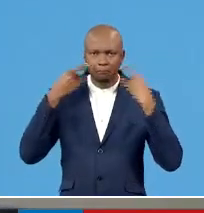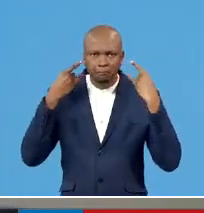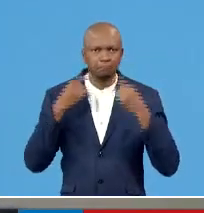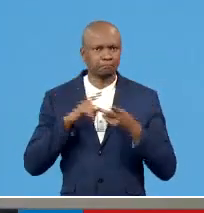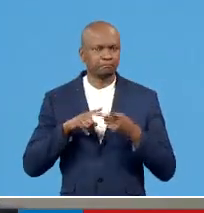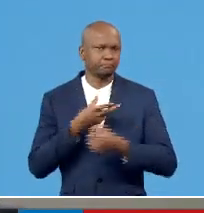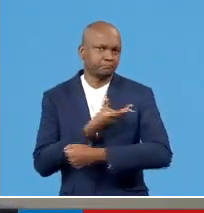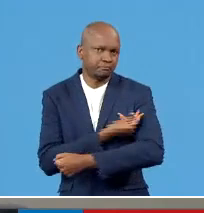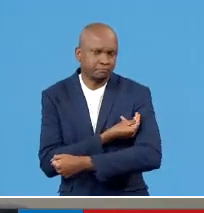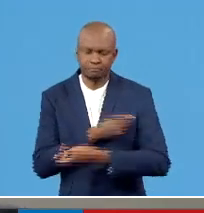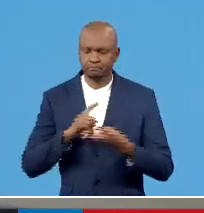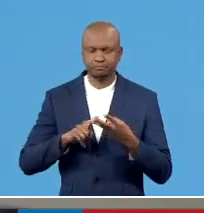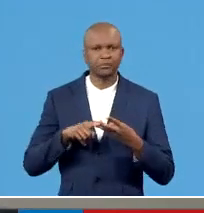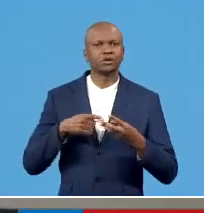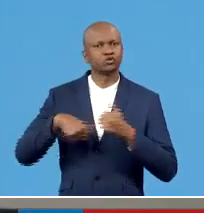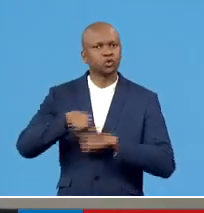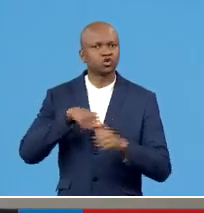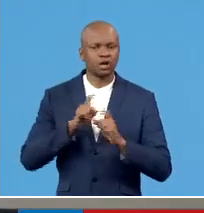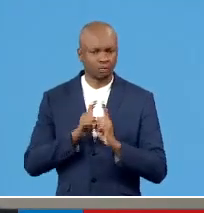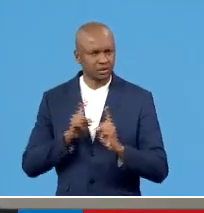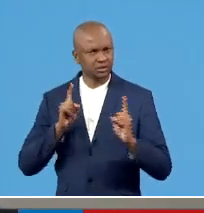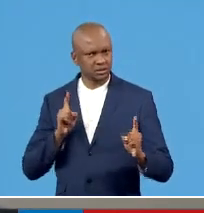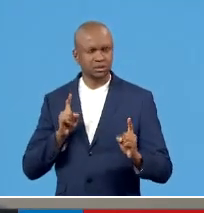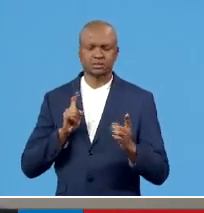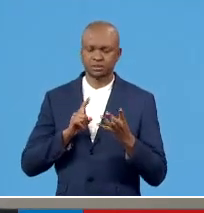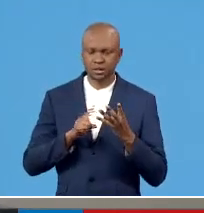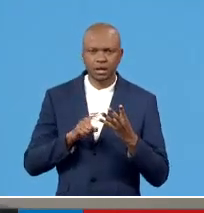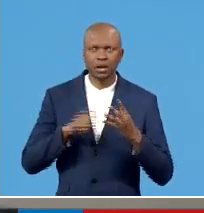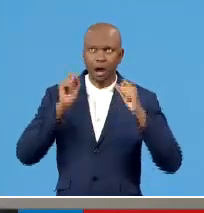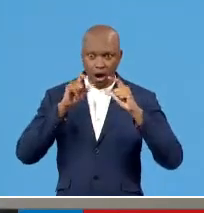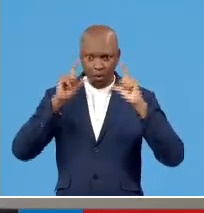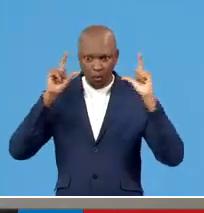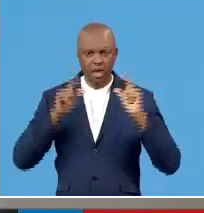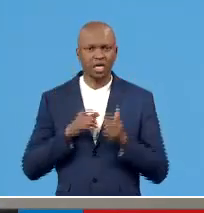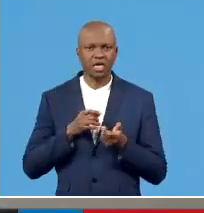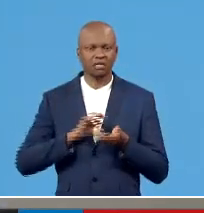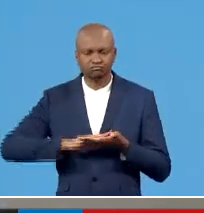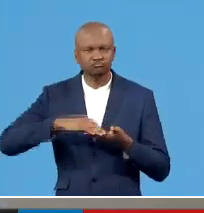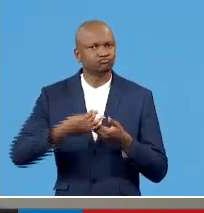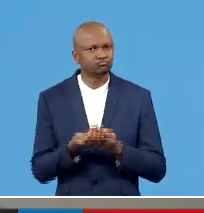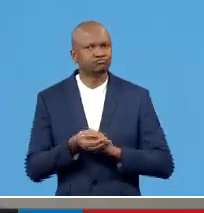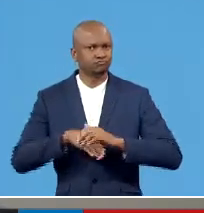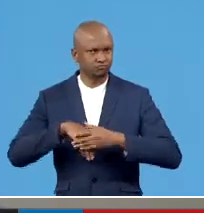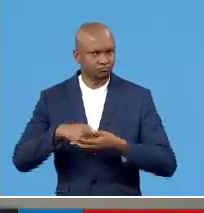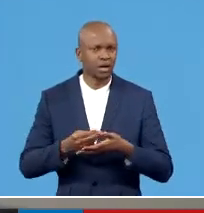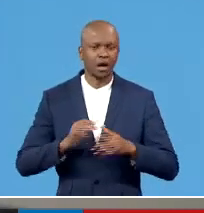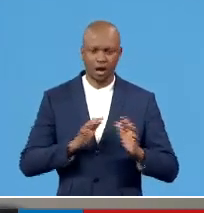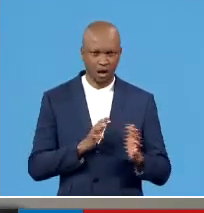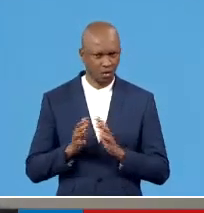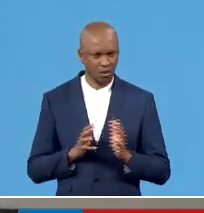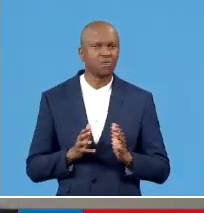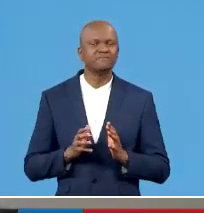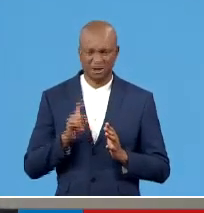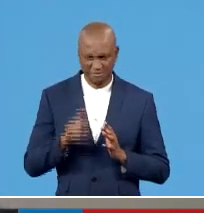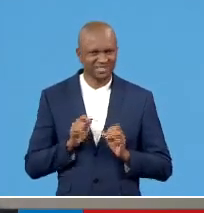with social distancing, and just being well aware of sanitary arrangements wherever we are, particularly in